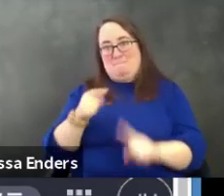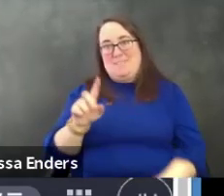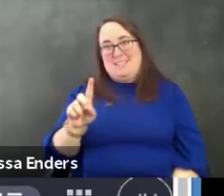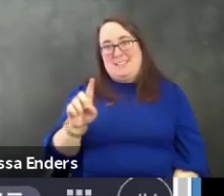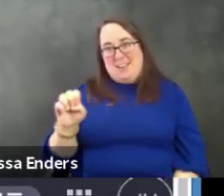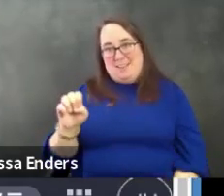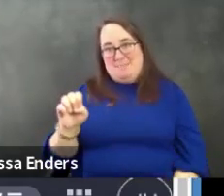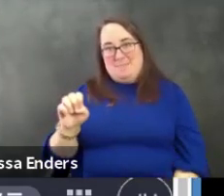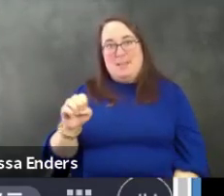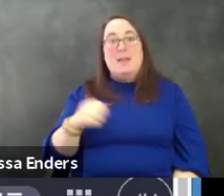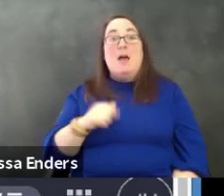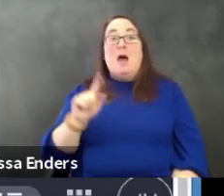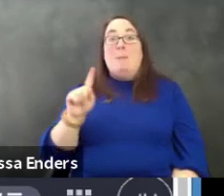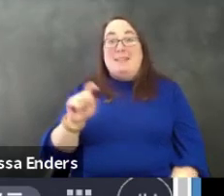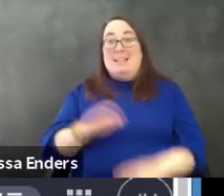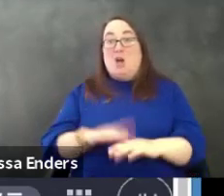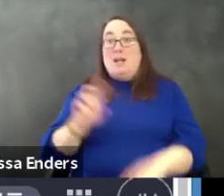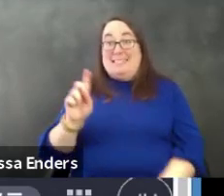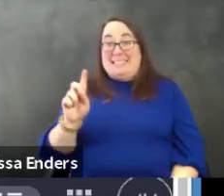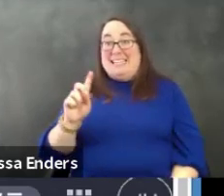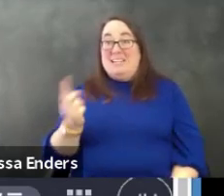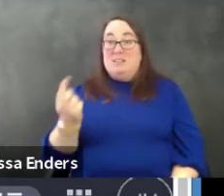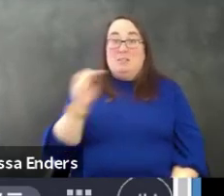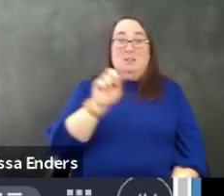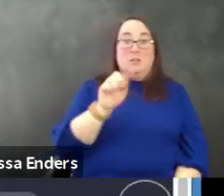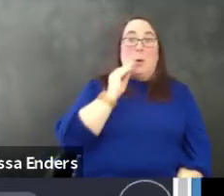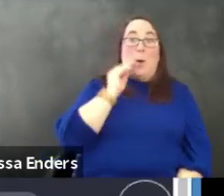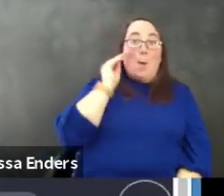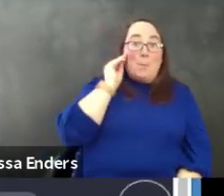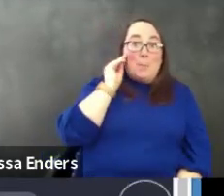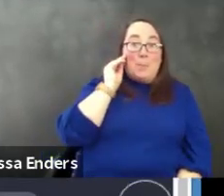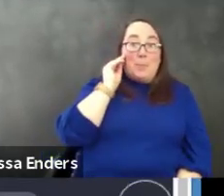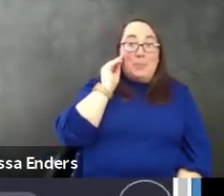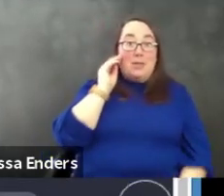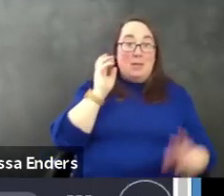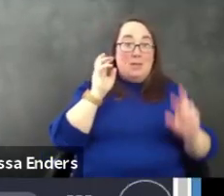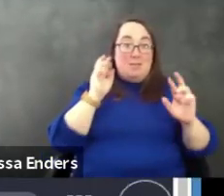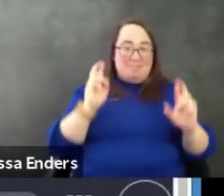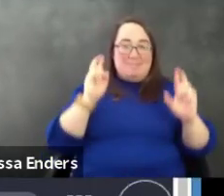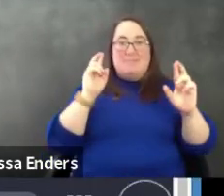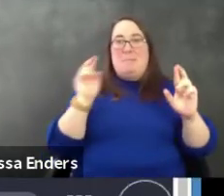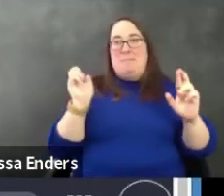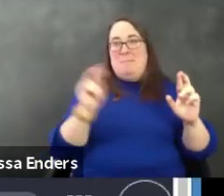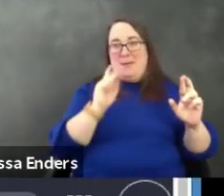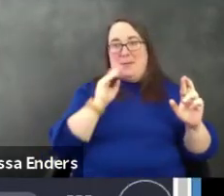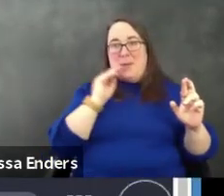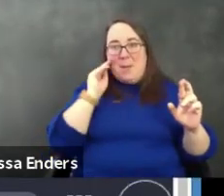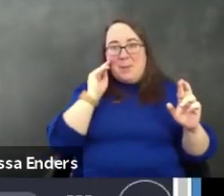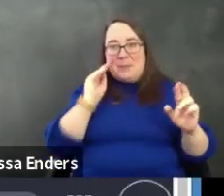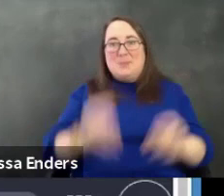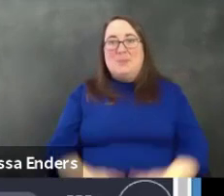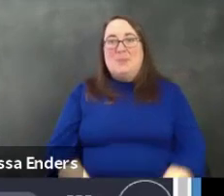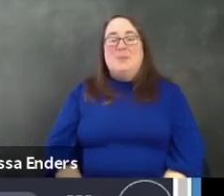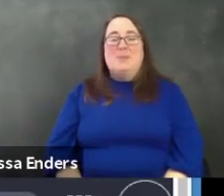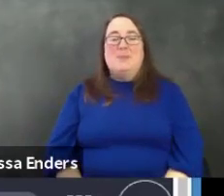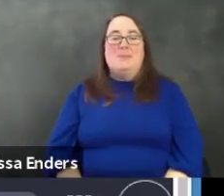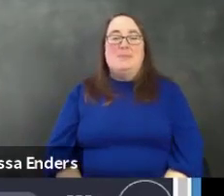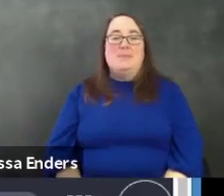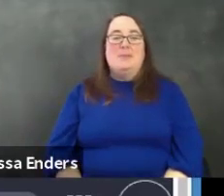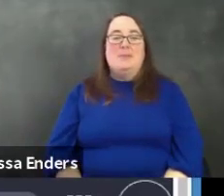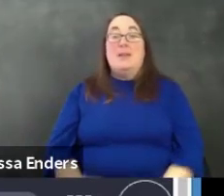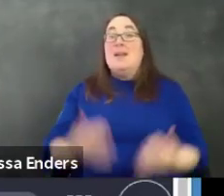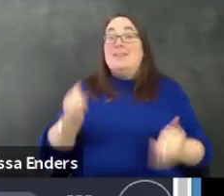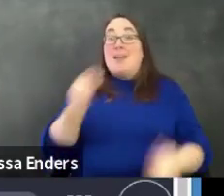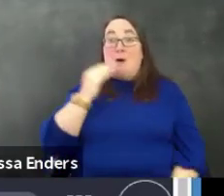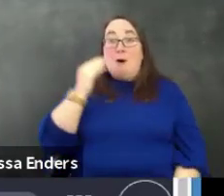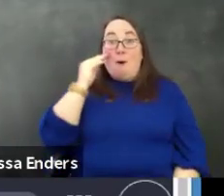here on that magic D, go back to home, as long as the internet's cooperating, and we're back home, all right? So I'm back home, and